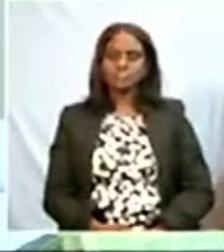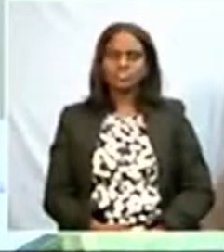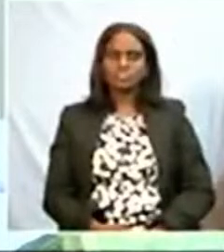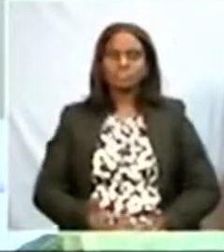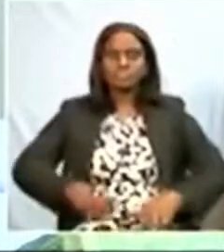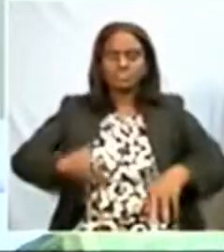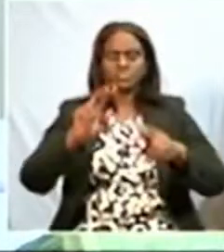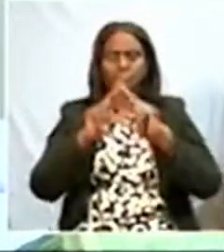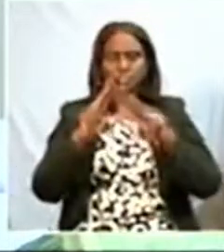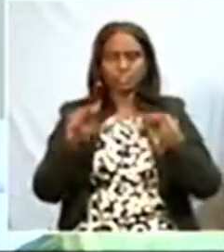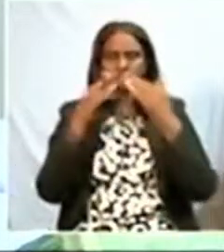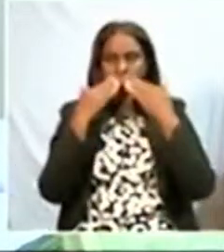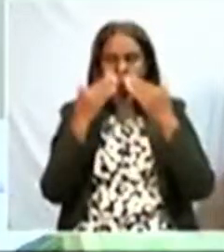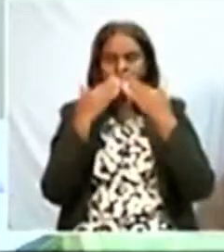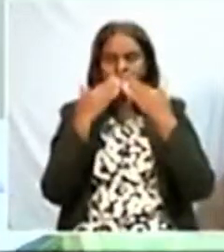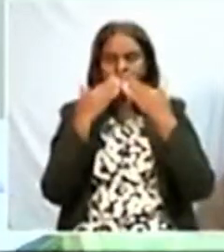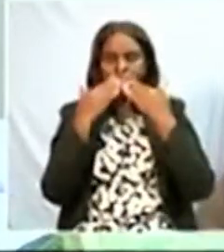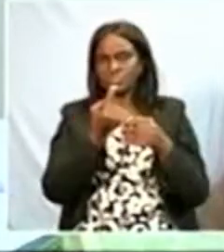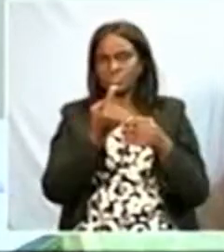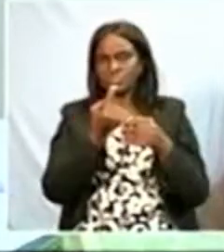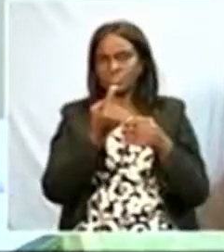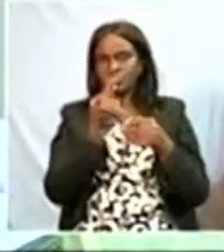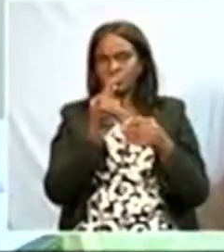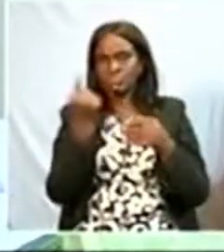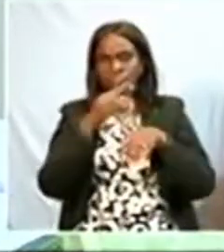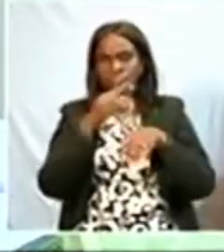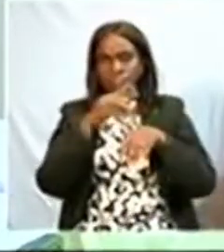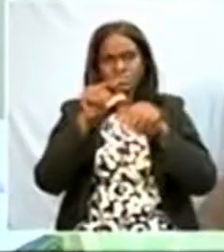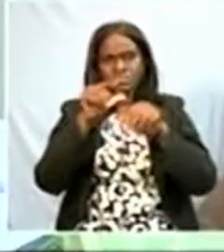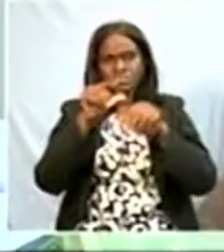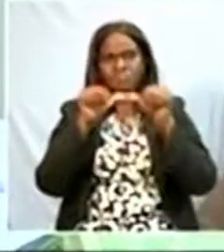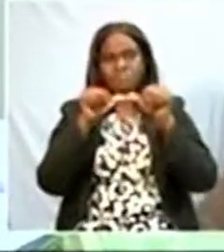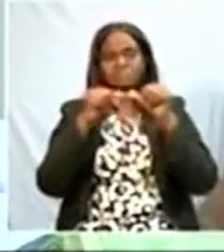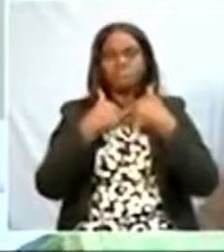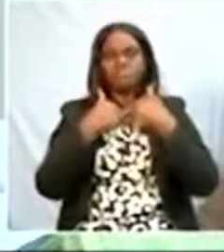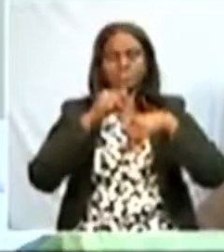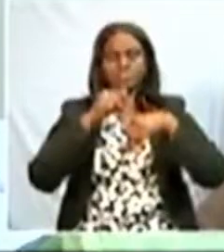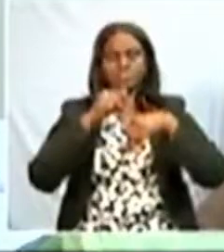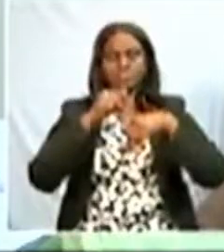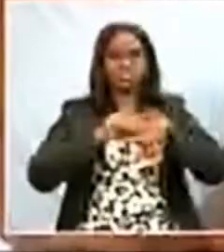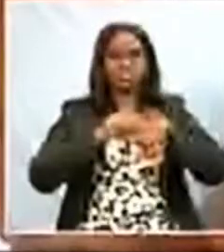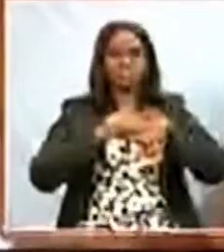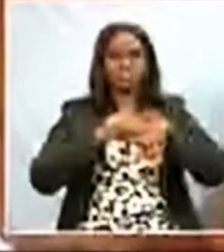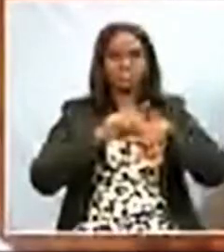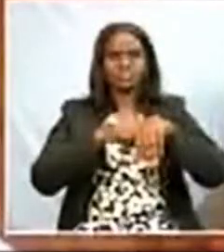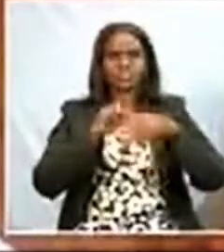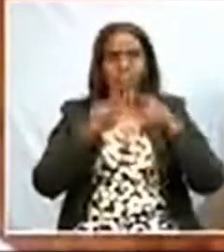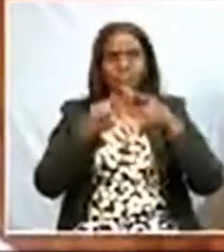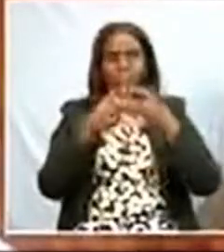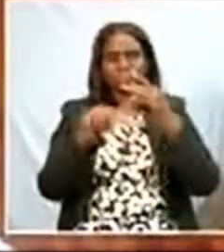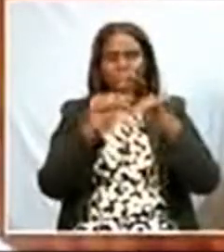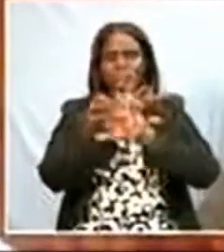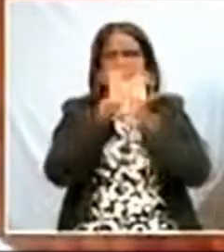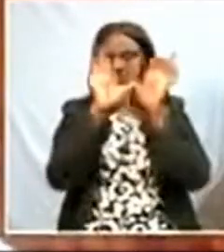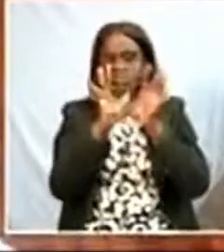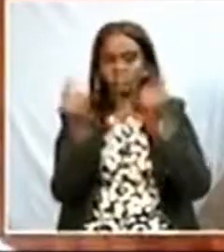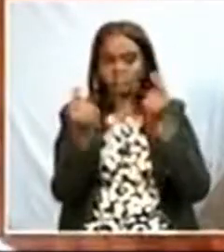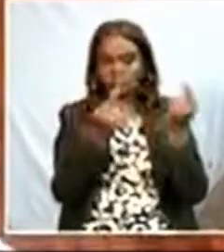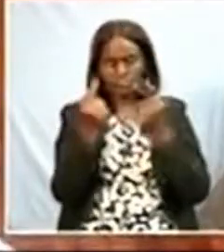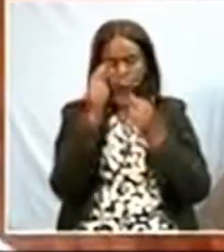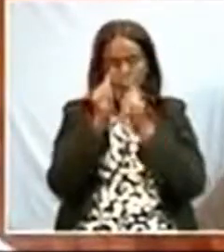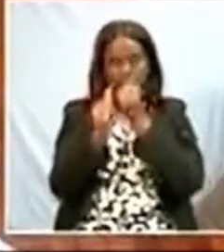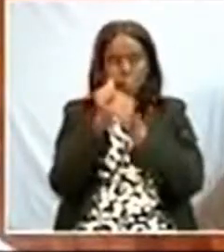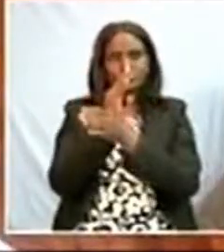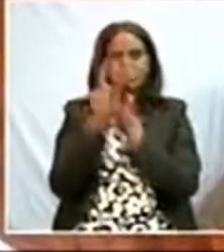Thank you, Chair. So mine is just an advice. Still have chance to correct the situation because the